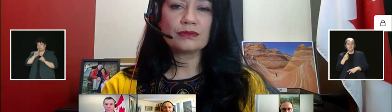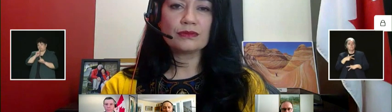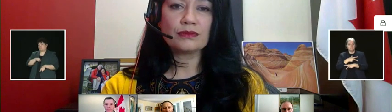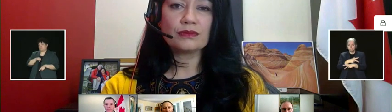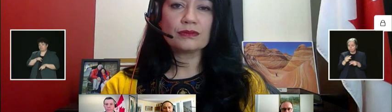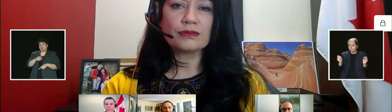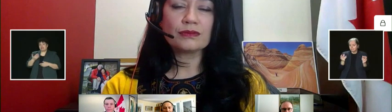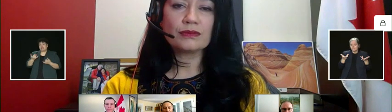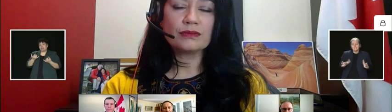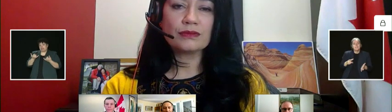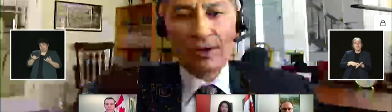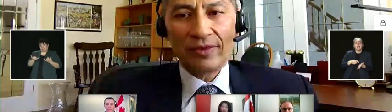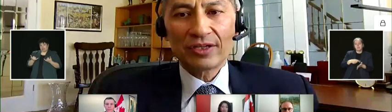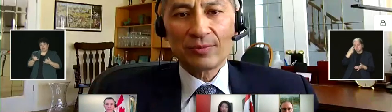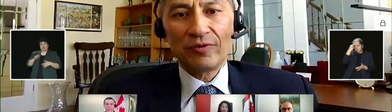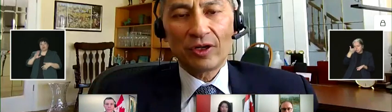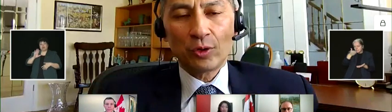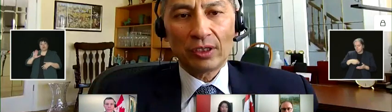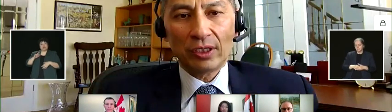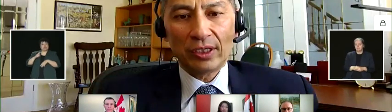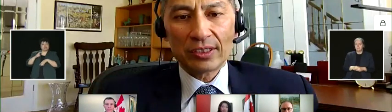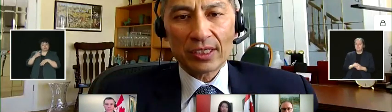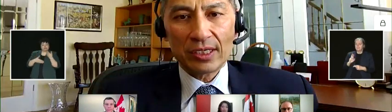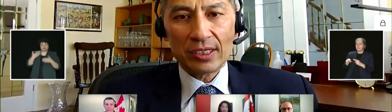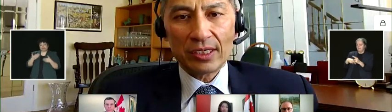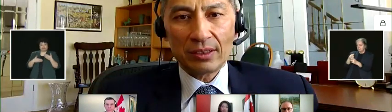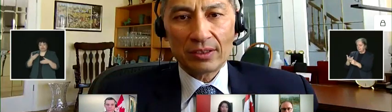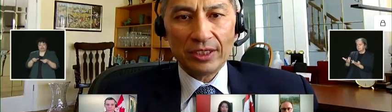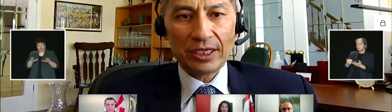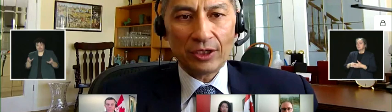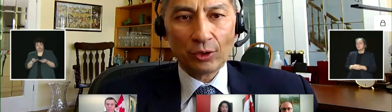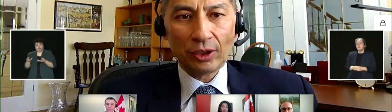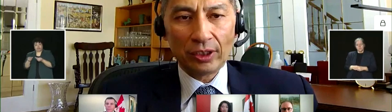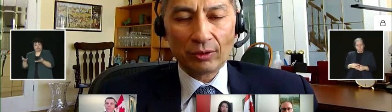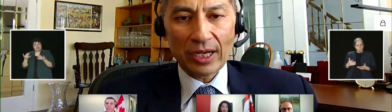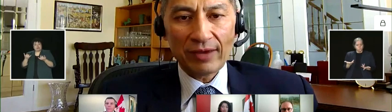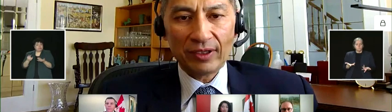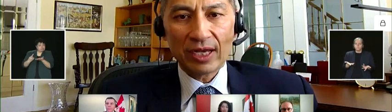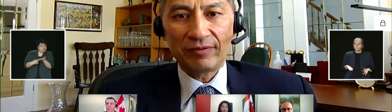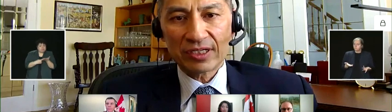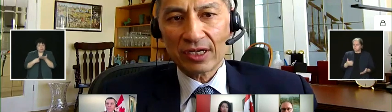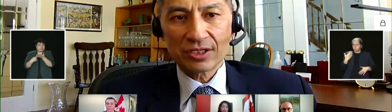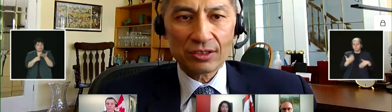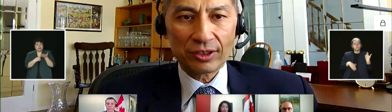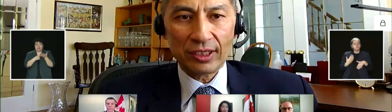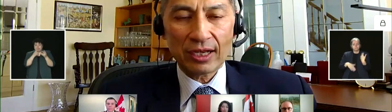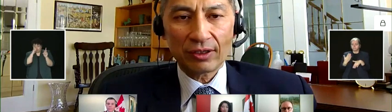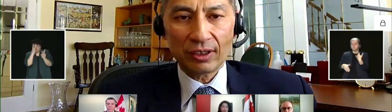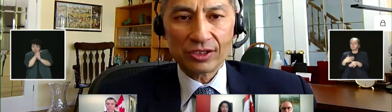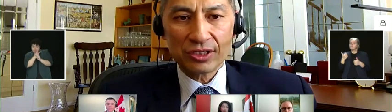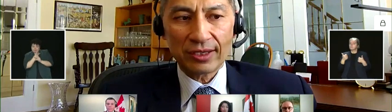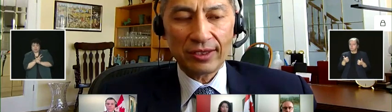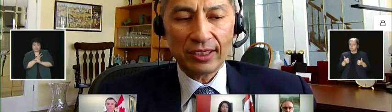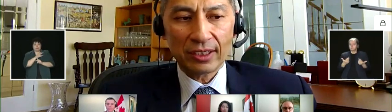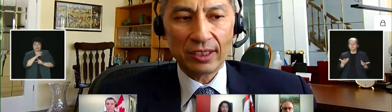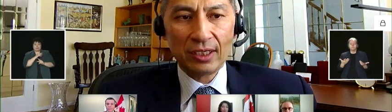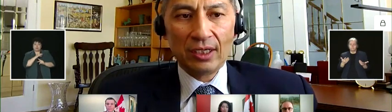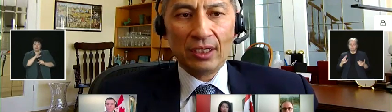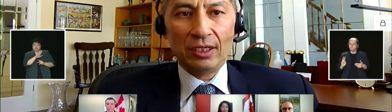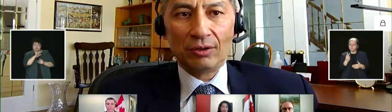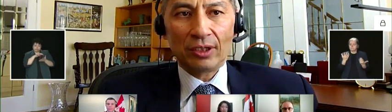At this point, I think, things are moving quickly. And as I indicated earlier, we're having live discussions looking at calculations. I